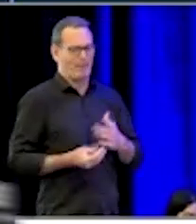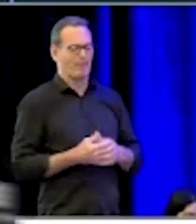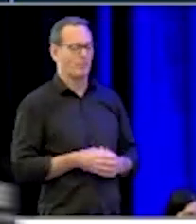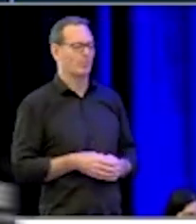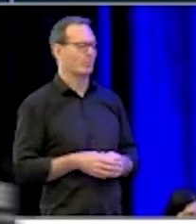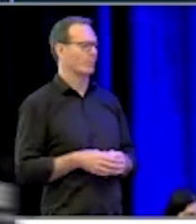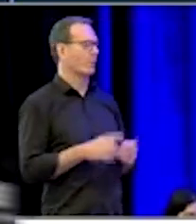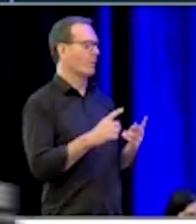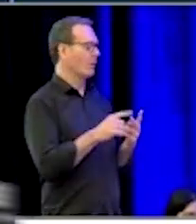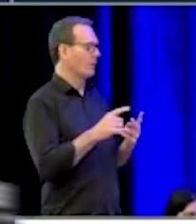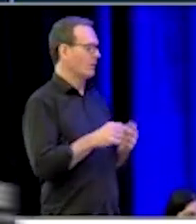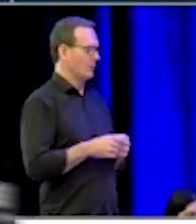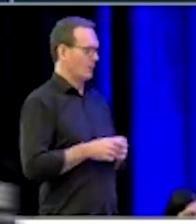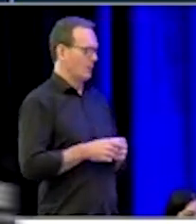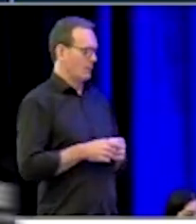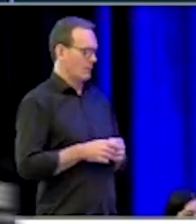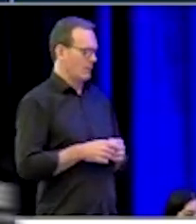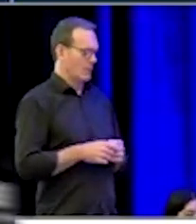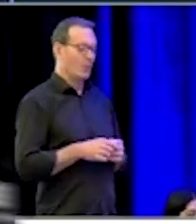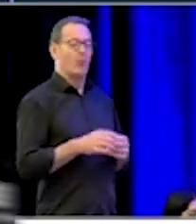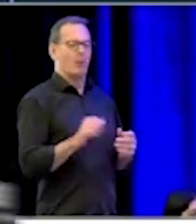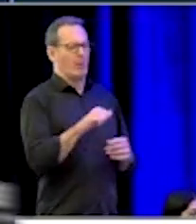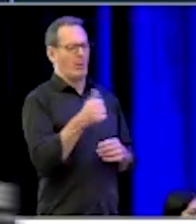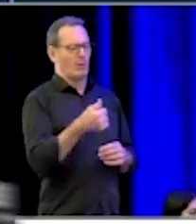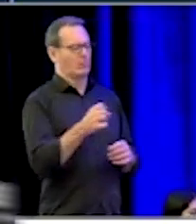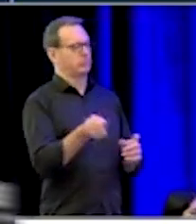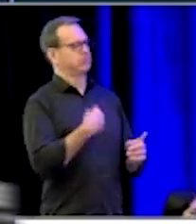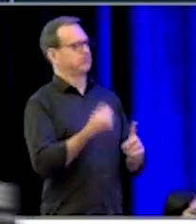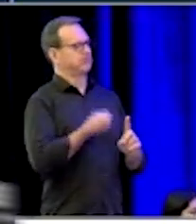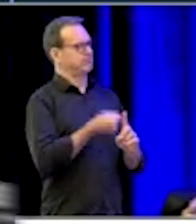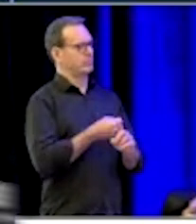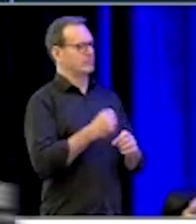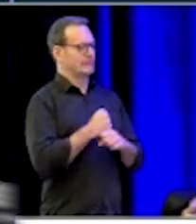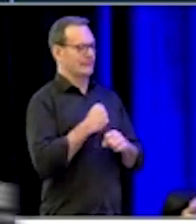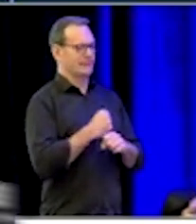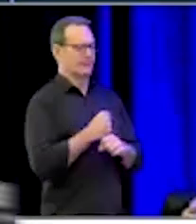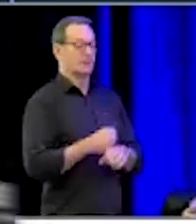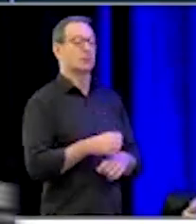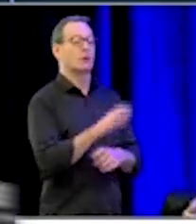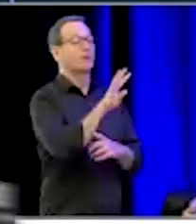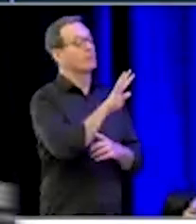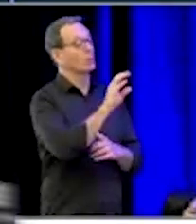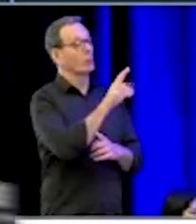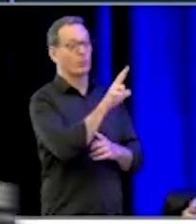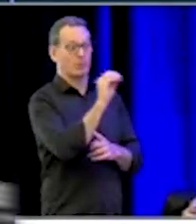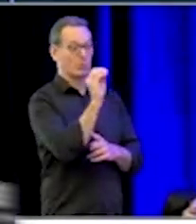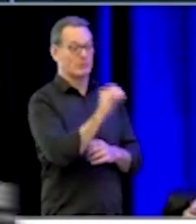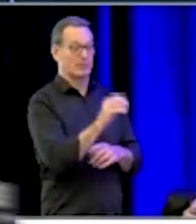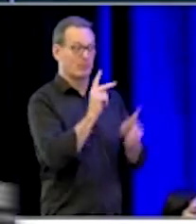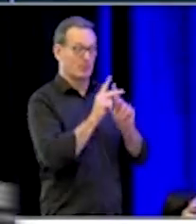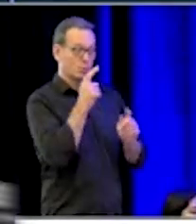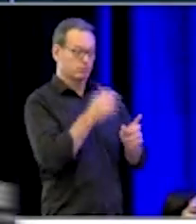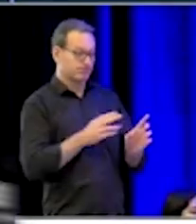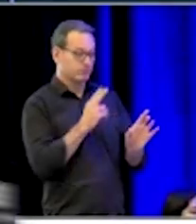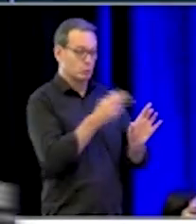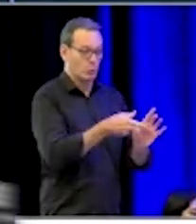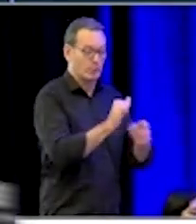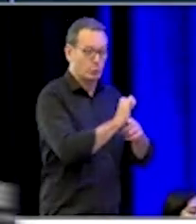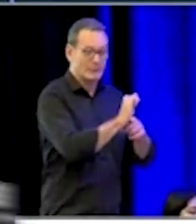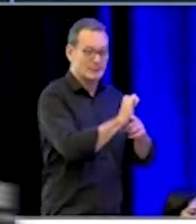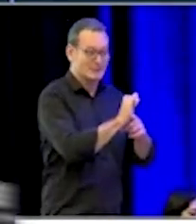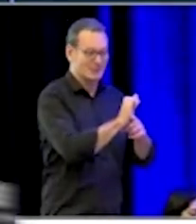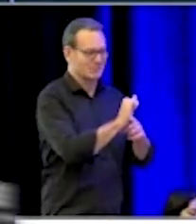of statistic is that 43% of individuals that start their apprenticeships do not